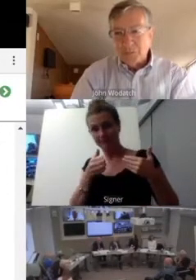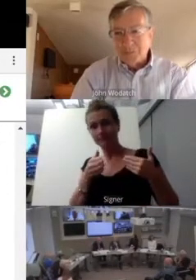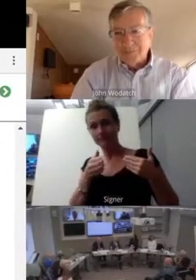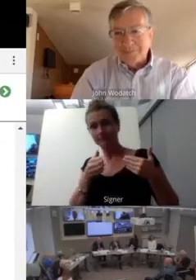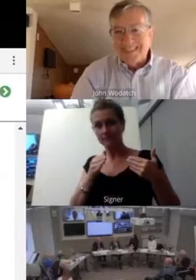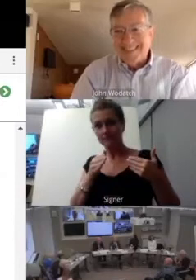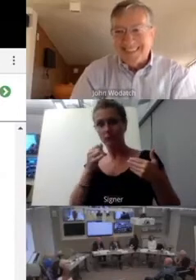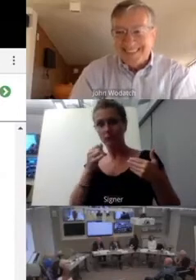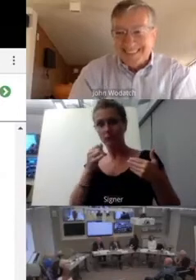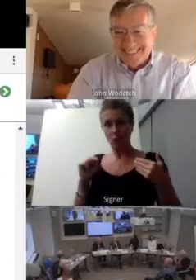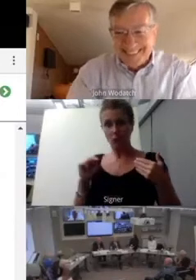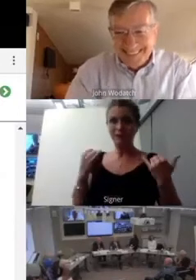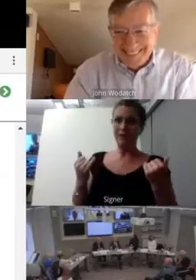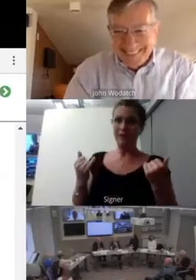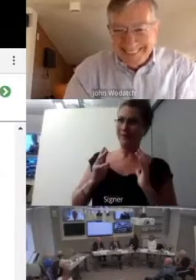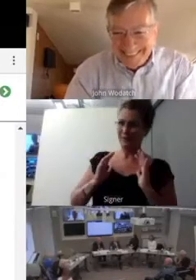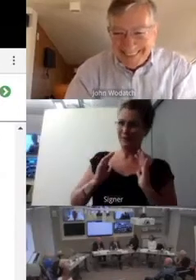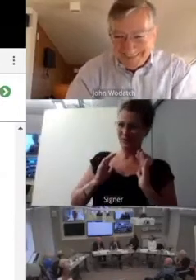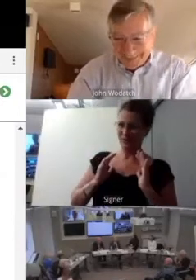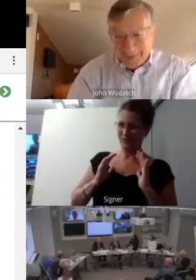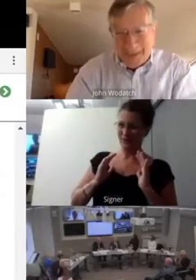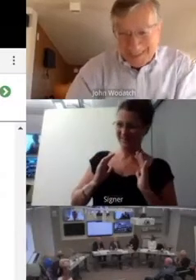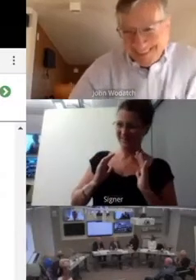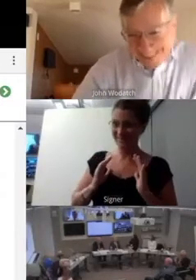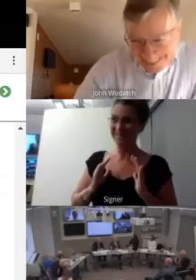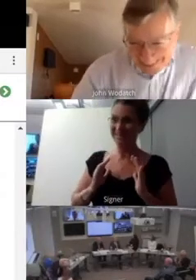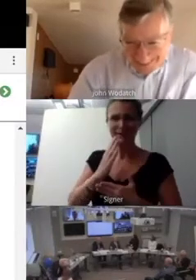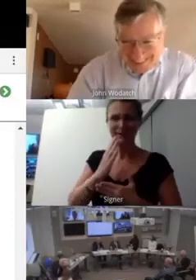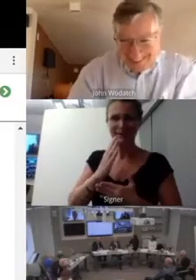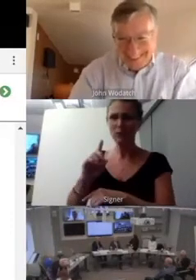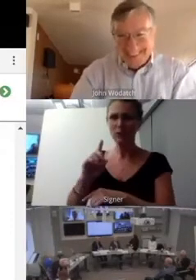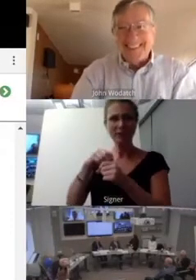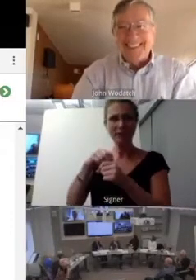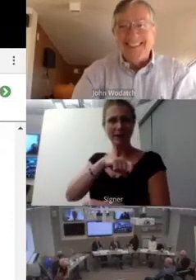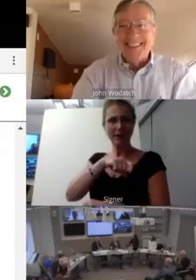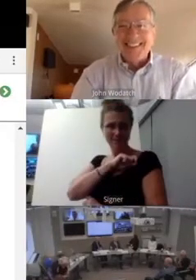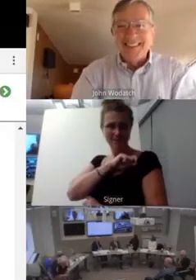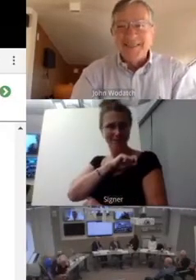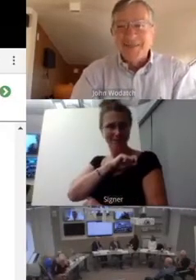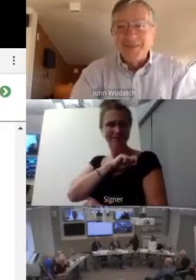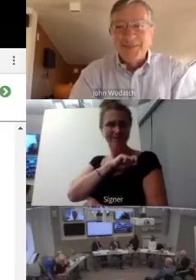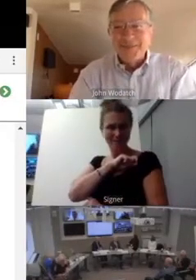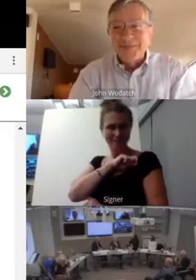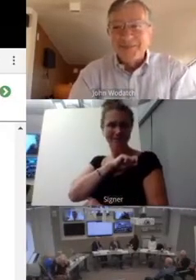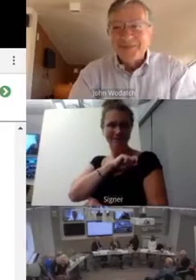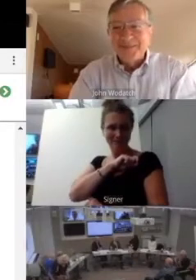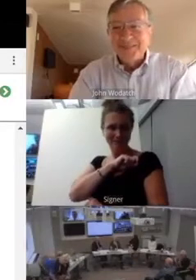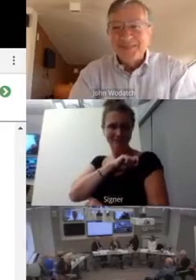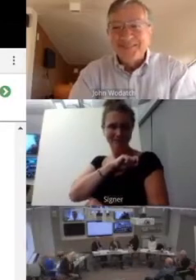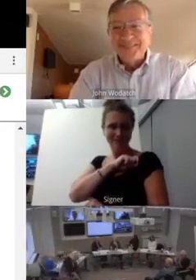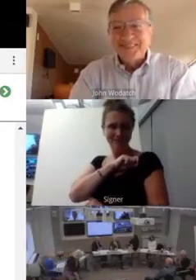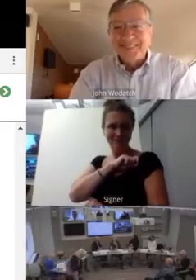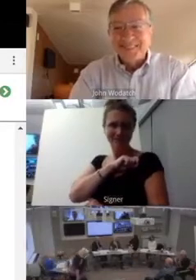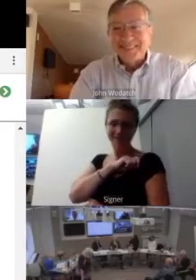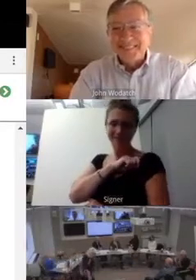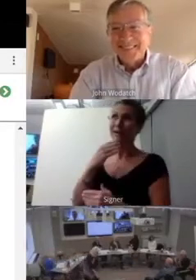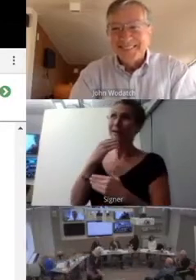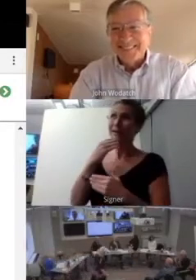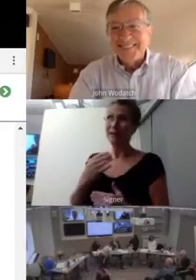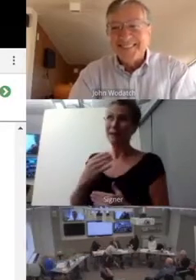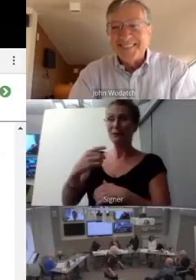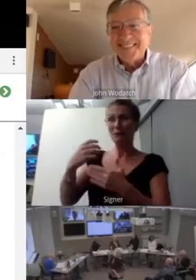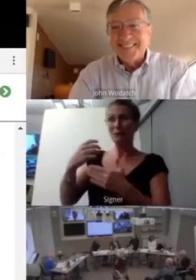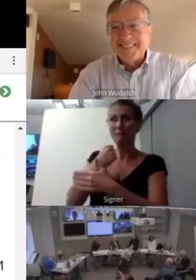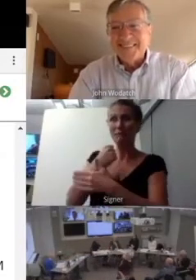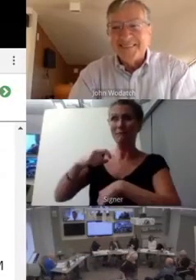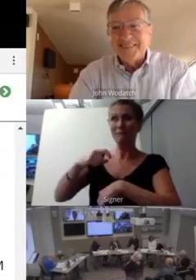we speak, somewhere in Spain, and we appreciate your taking the time to connect up with us.